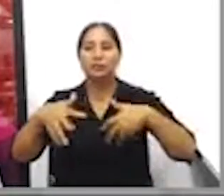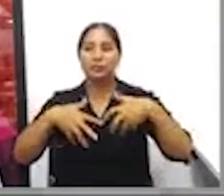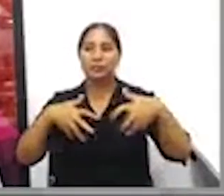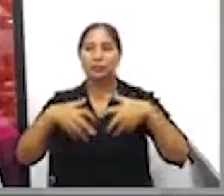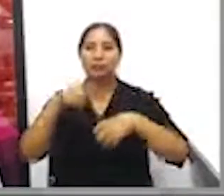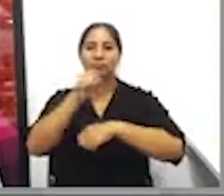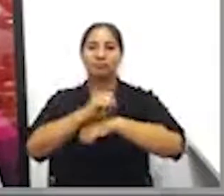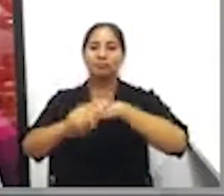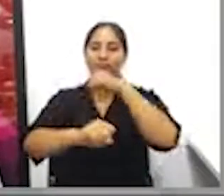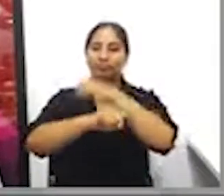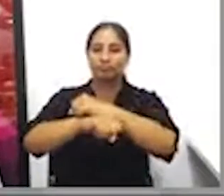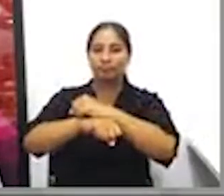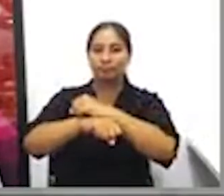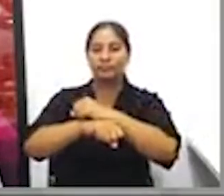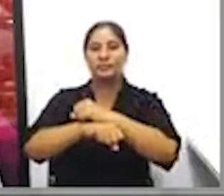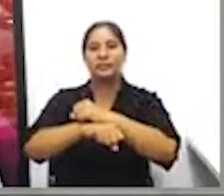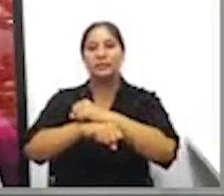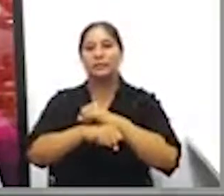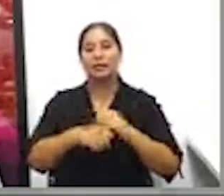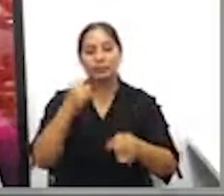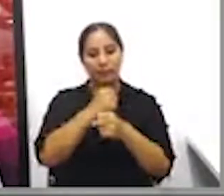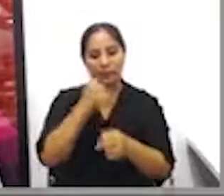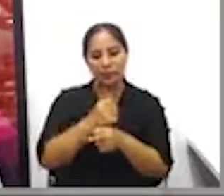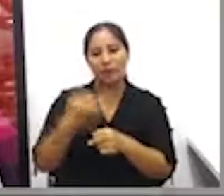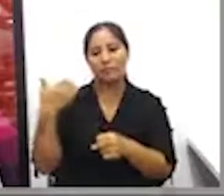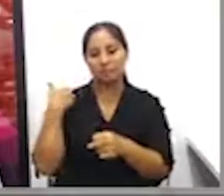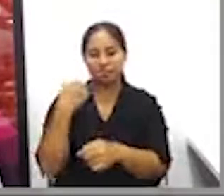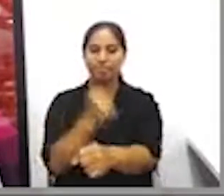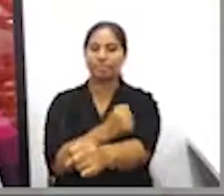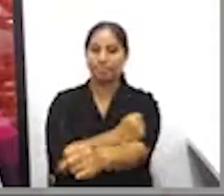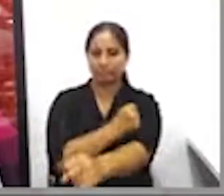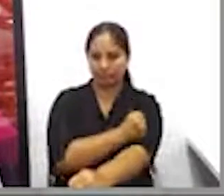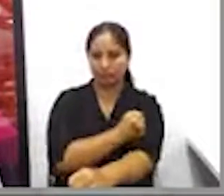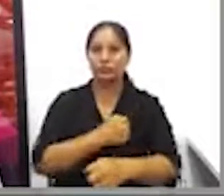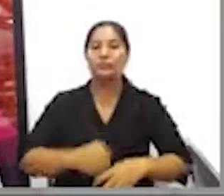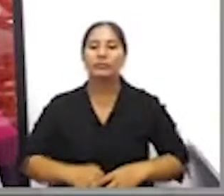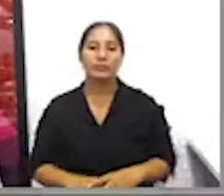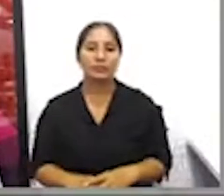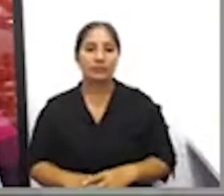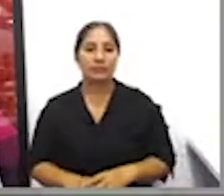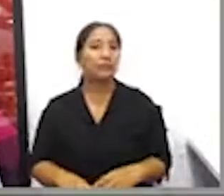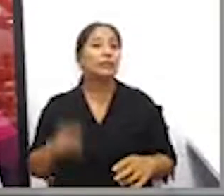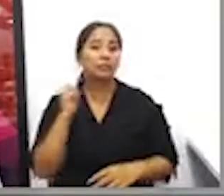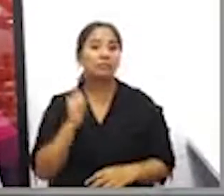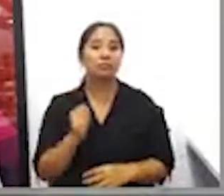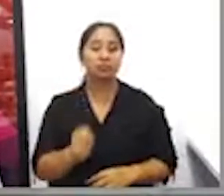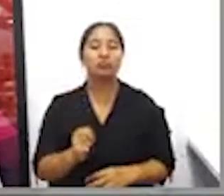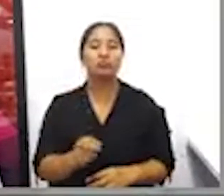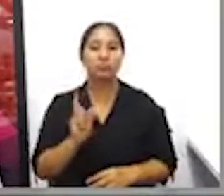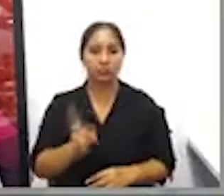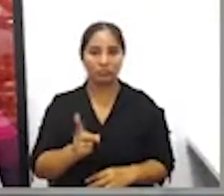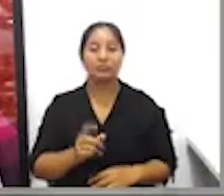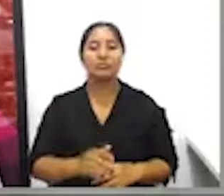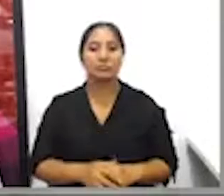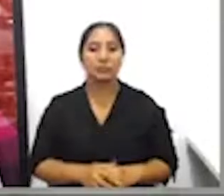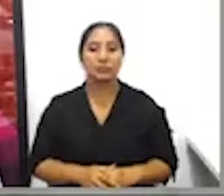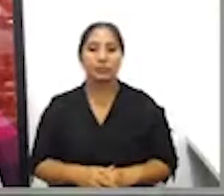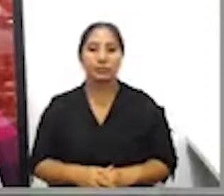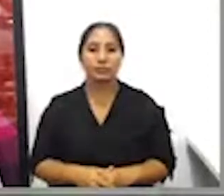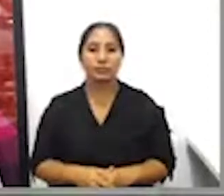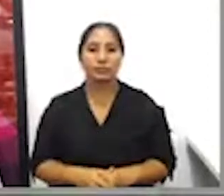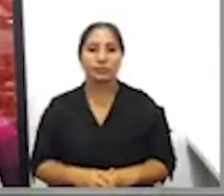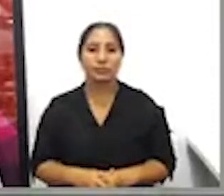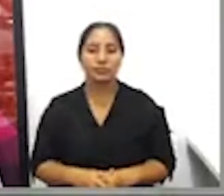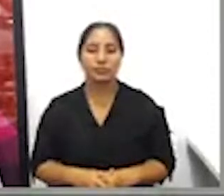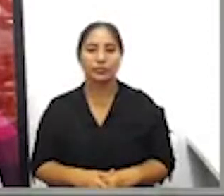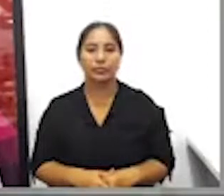jobs. That obviously is a high priority for every political system, whether it is the PDR, or whether it's